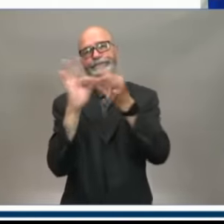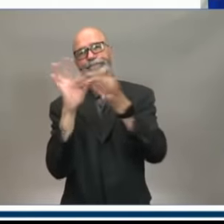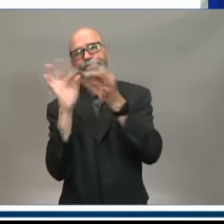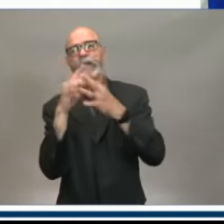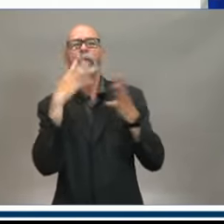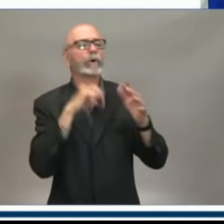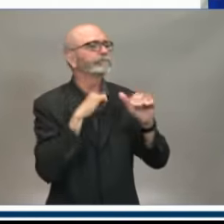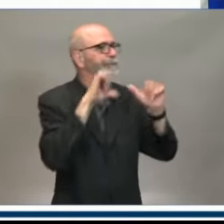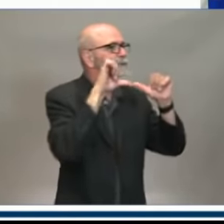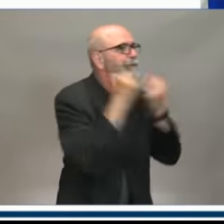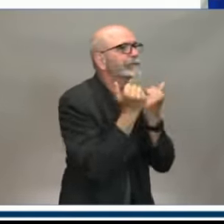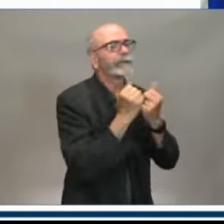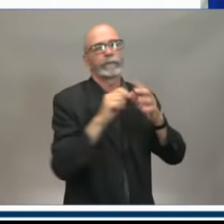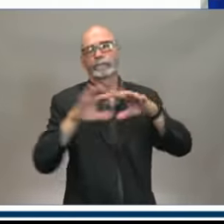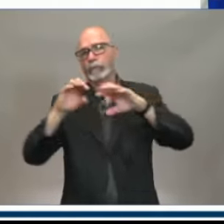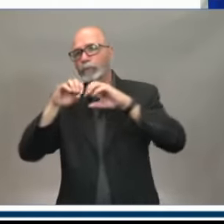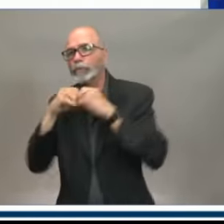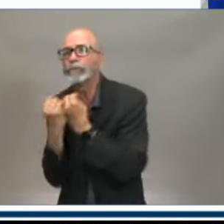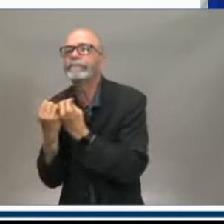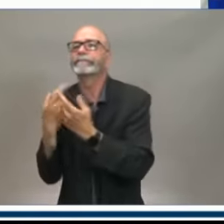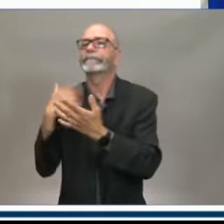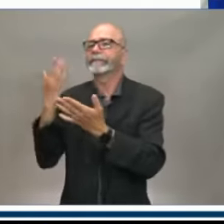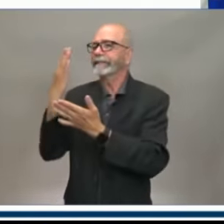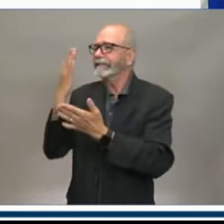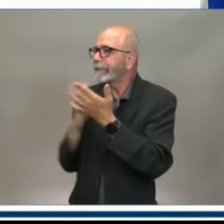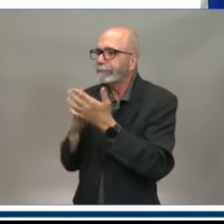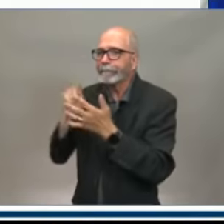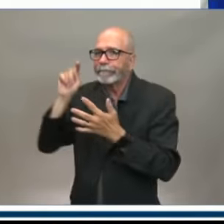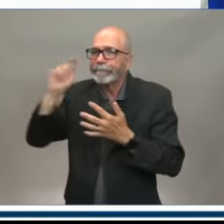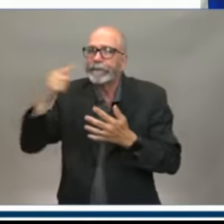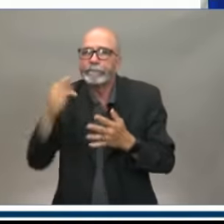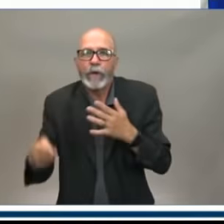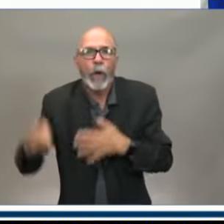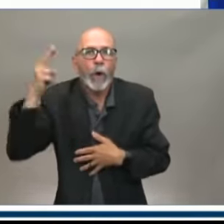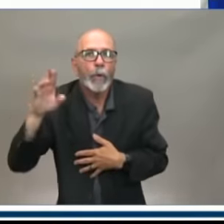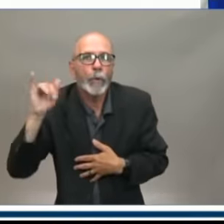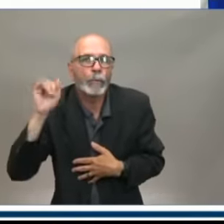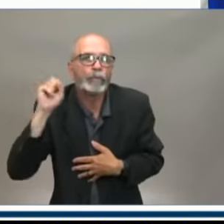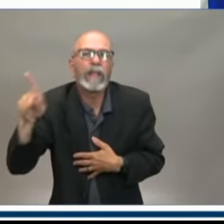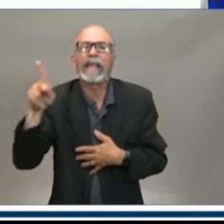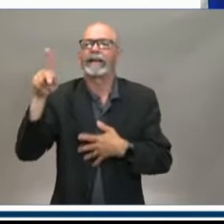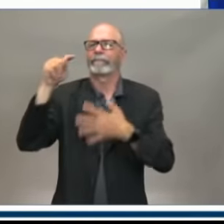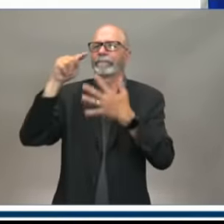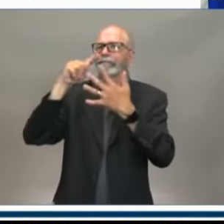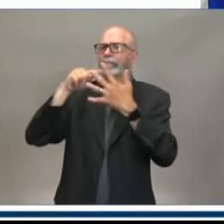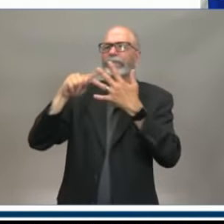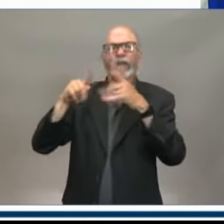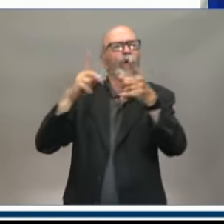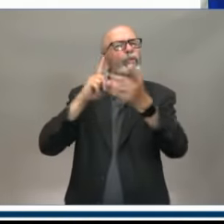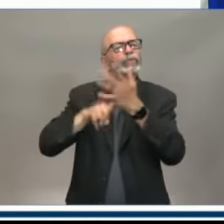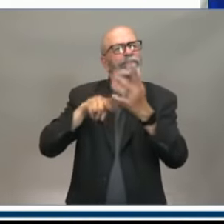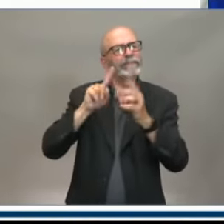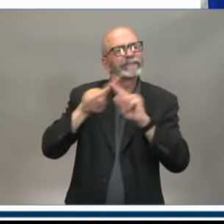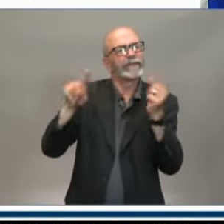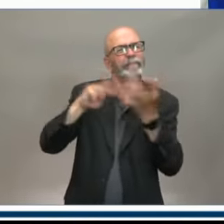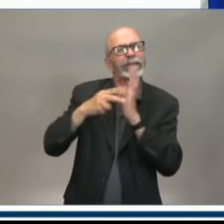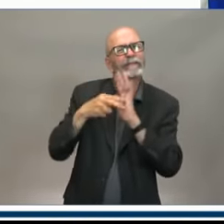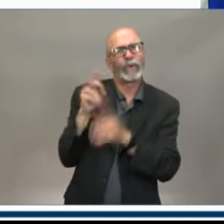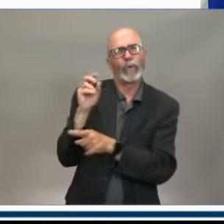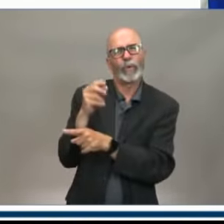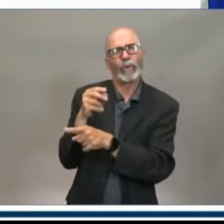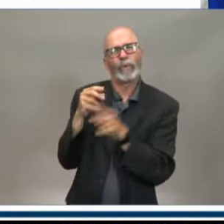based on low to high risk as other provinces have done? And why is this different from what Dr. Strang presented us with a couple weeks